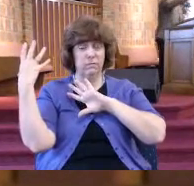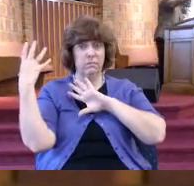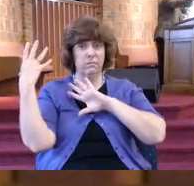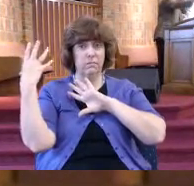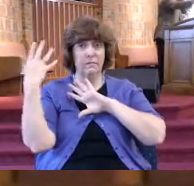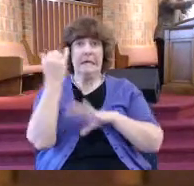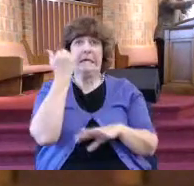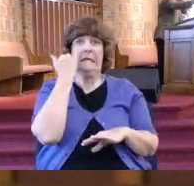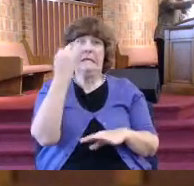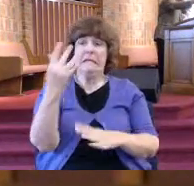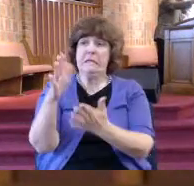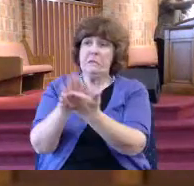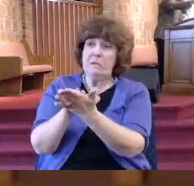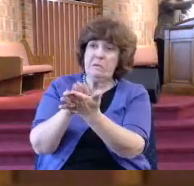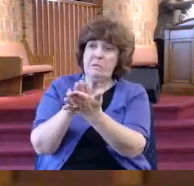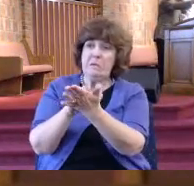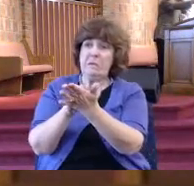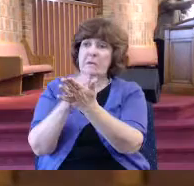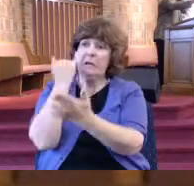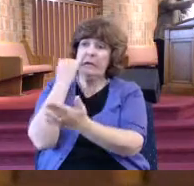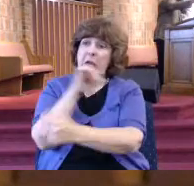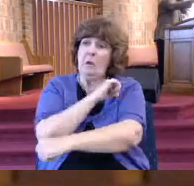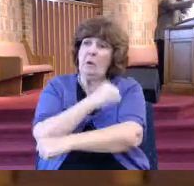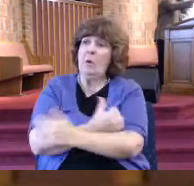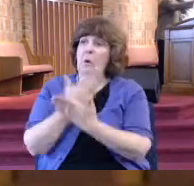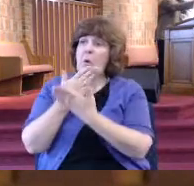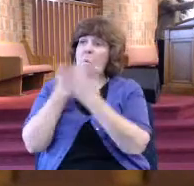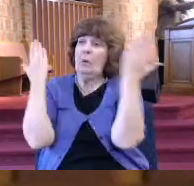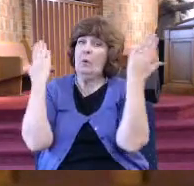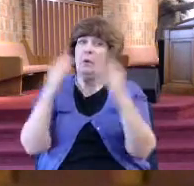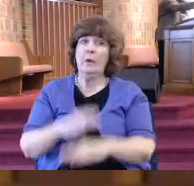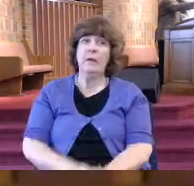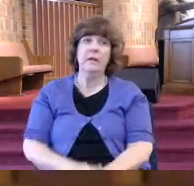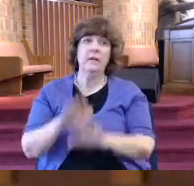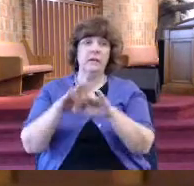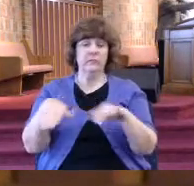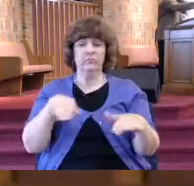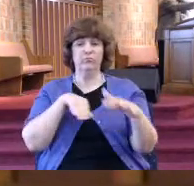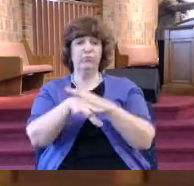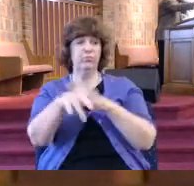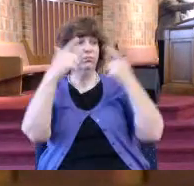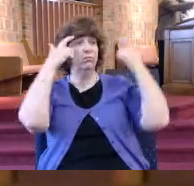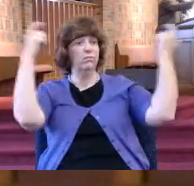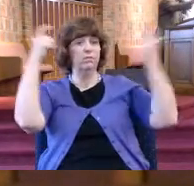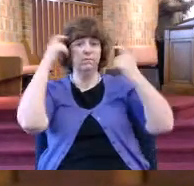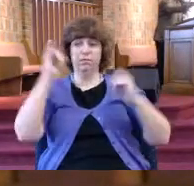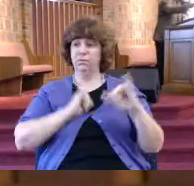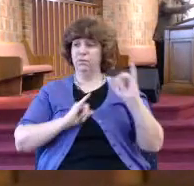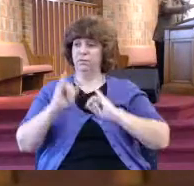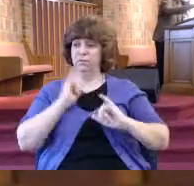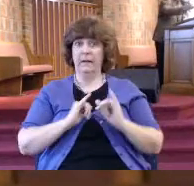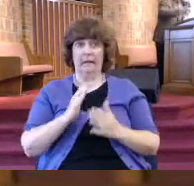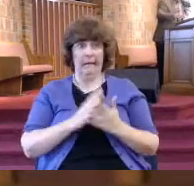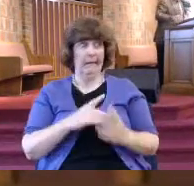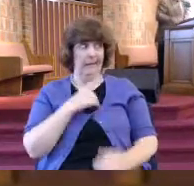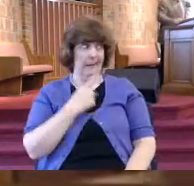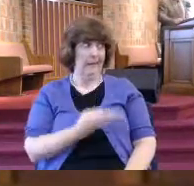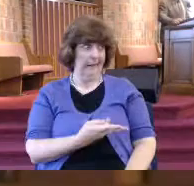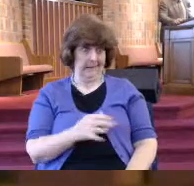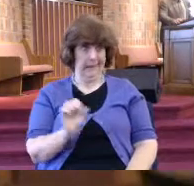Imagine your schools with no authority. If children came and did whatever they want, you're going, that's what they do now.